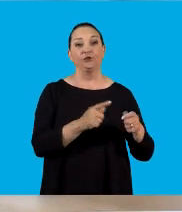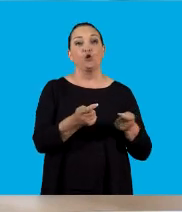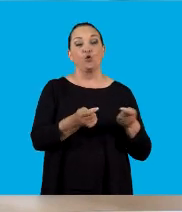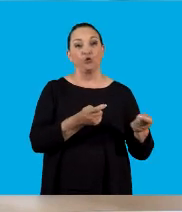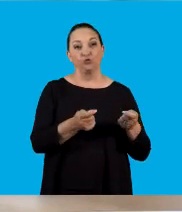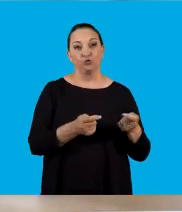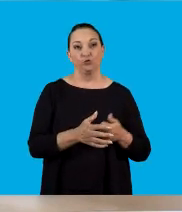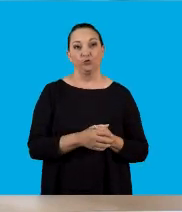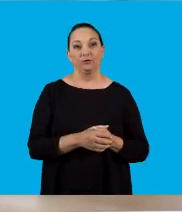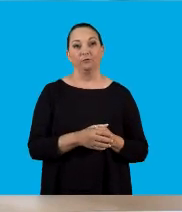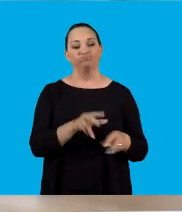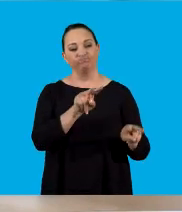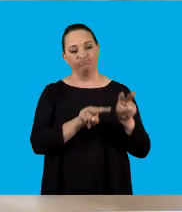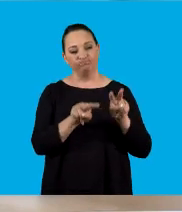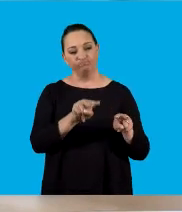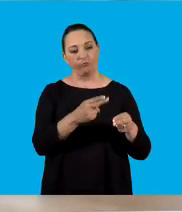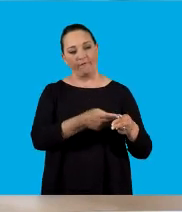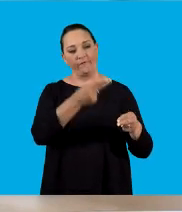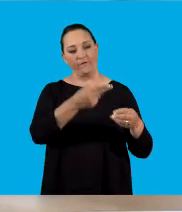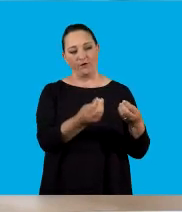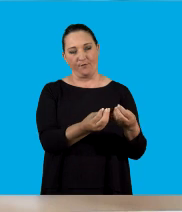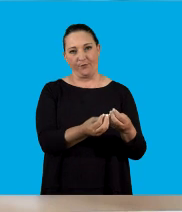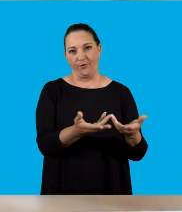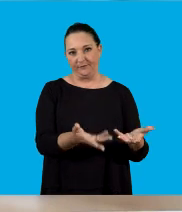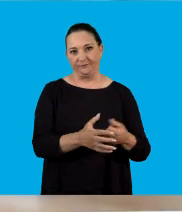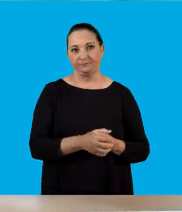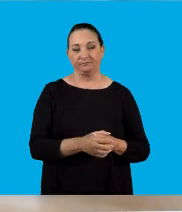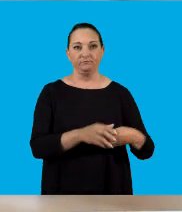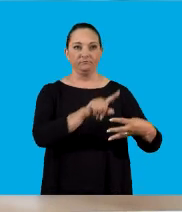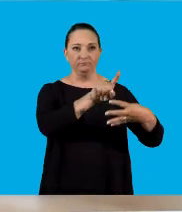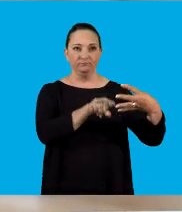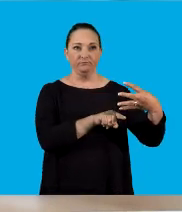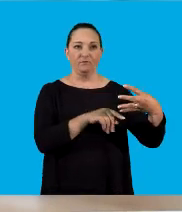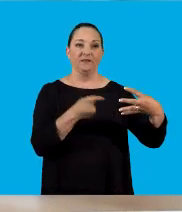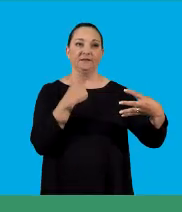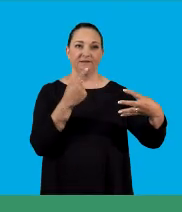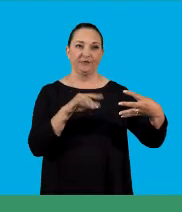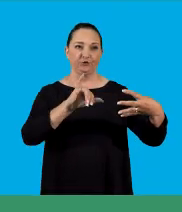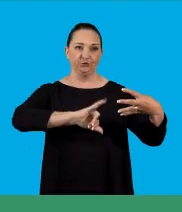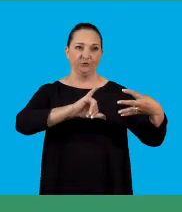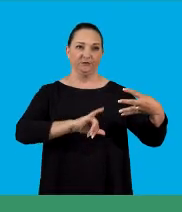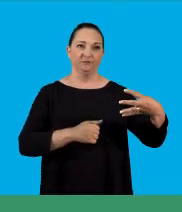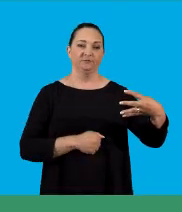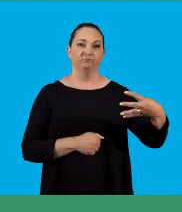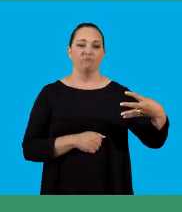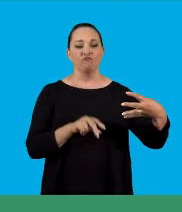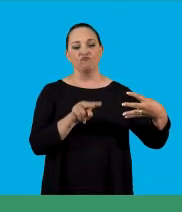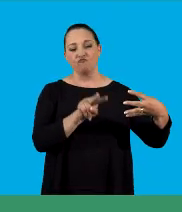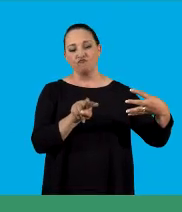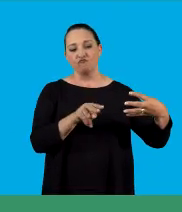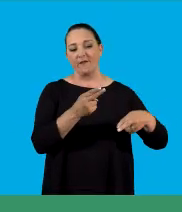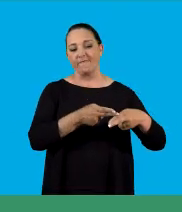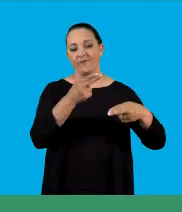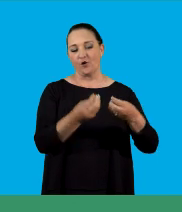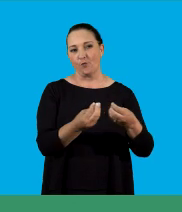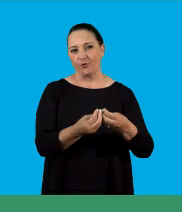quality control, which looks into the inspection of the final product. The multiple choice here says this refers to the inspection of